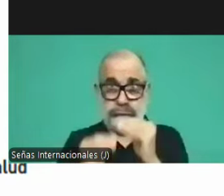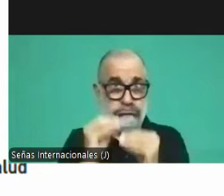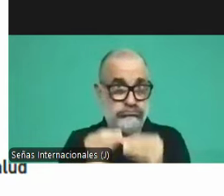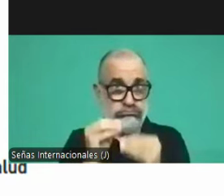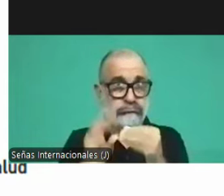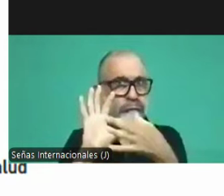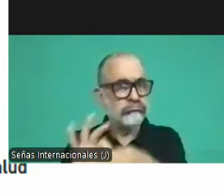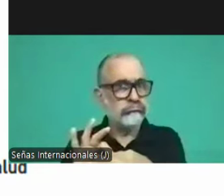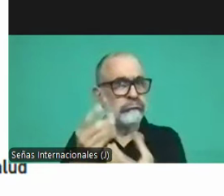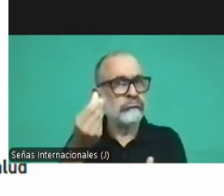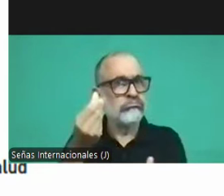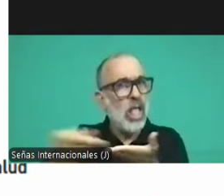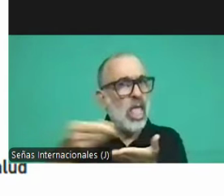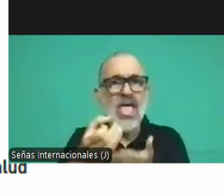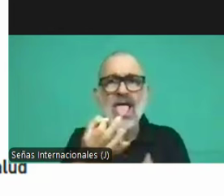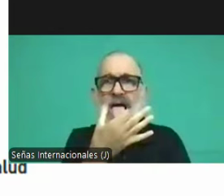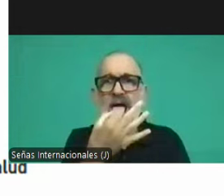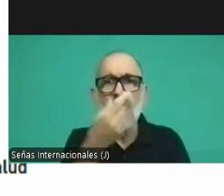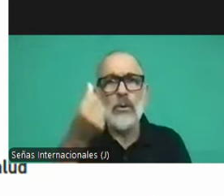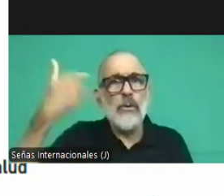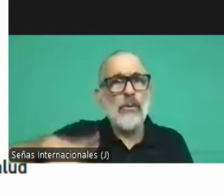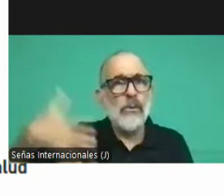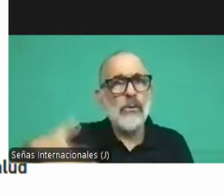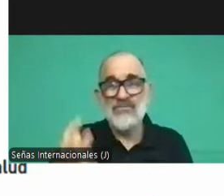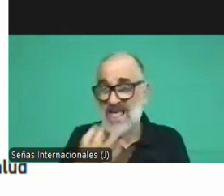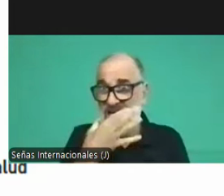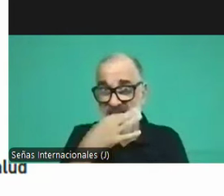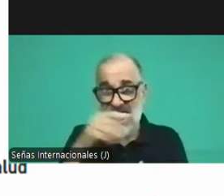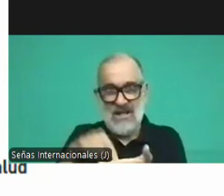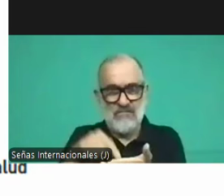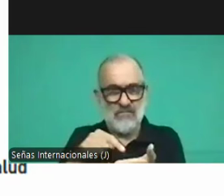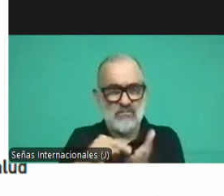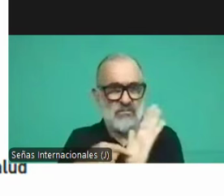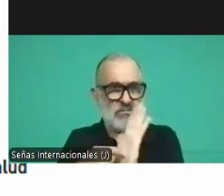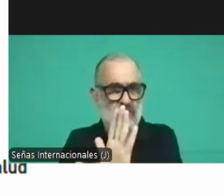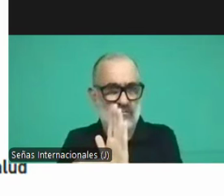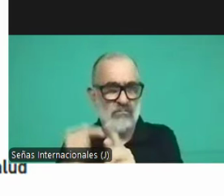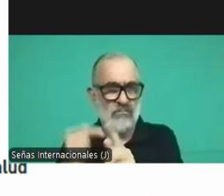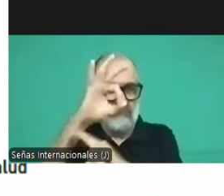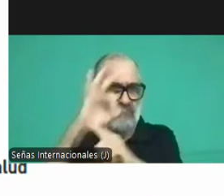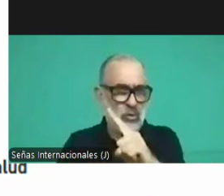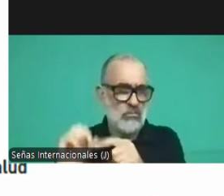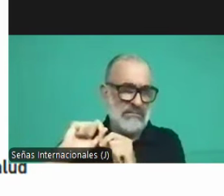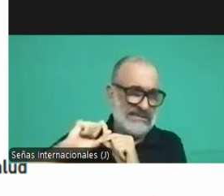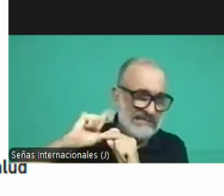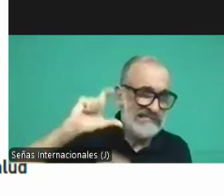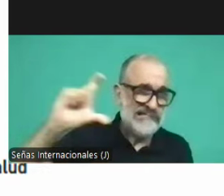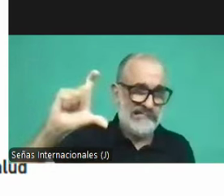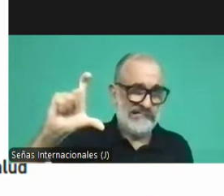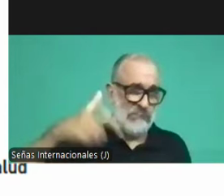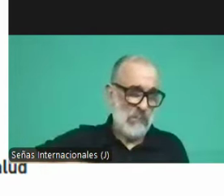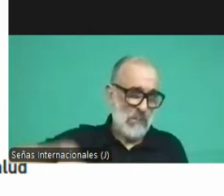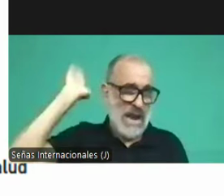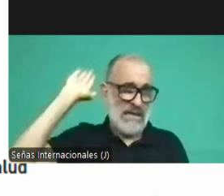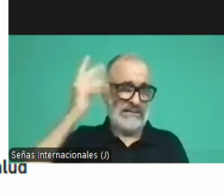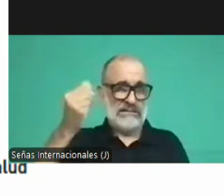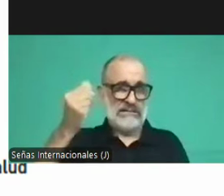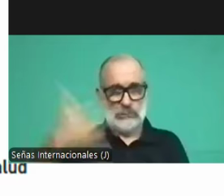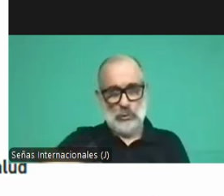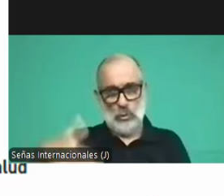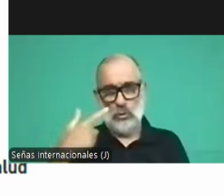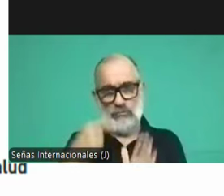de medicine medicamentos como expenses. porcentaje Medicine del expenses is a gasto en bolsillo de percentage salud es of sumamente out-of-pocket relevante. health expenses, Acá and it is vemos los highly casos